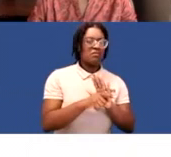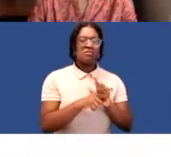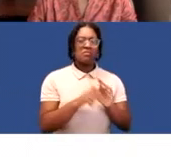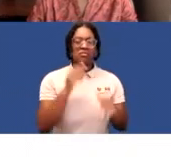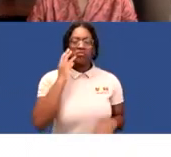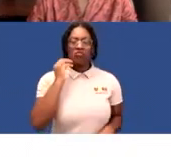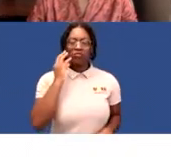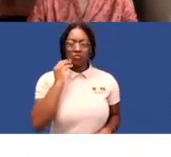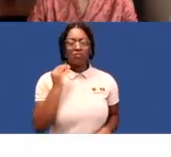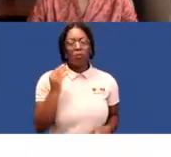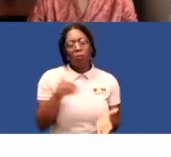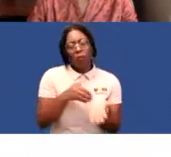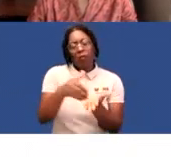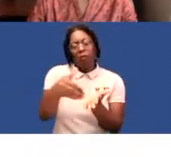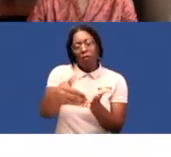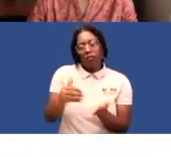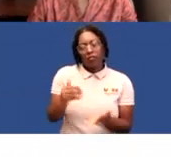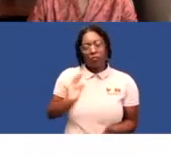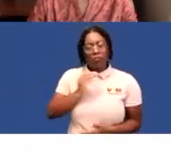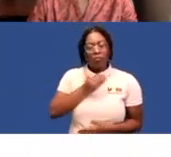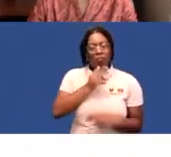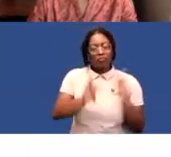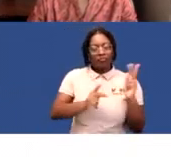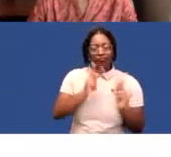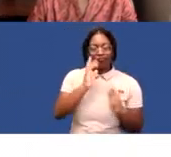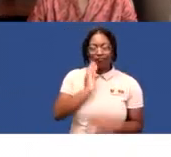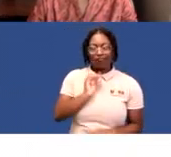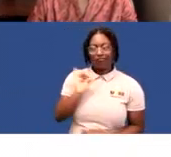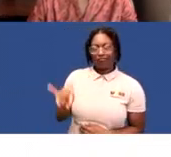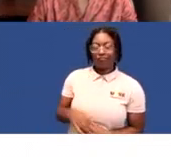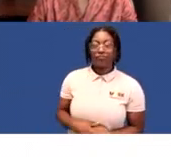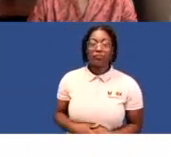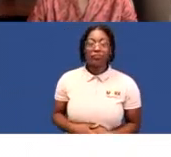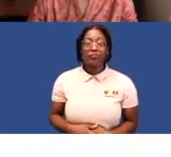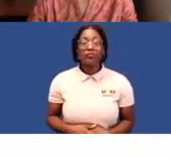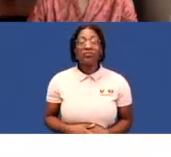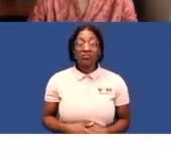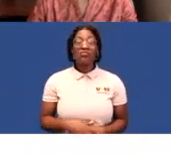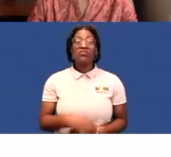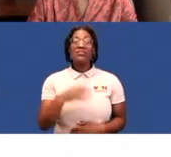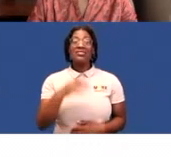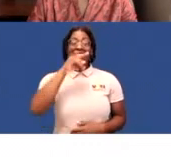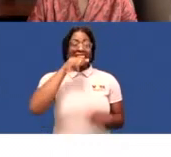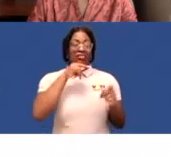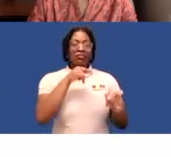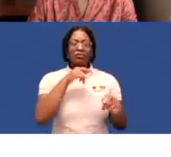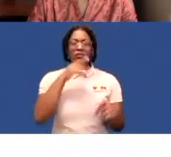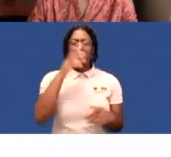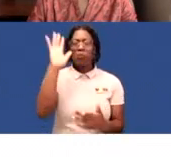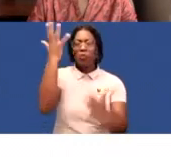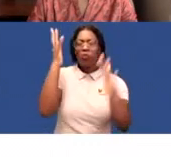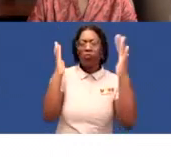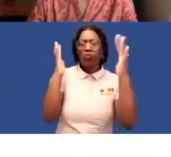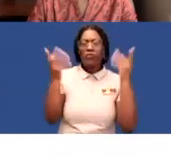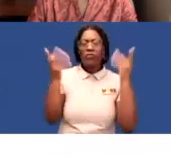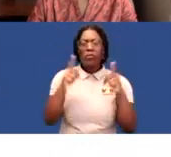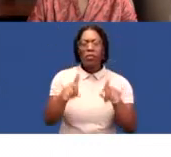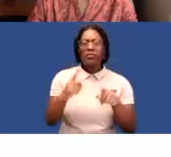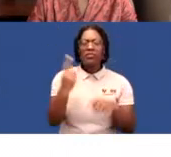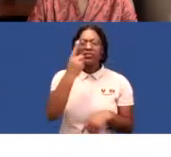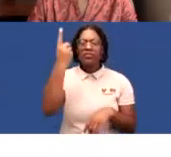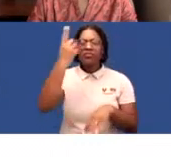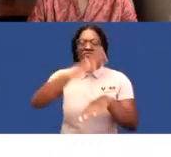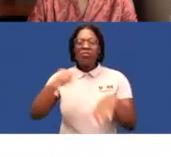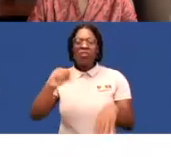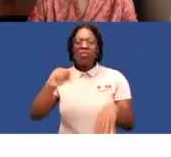of July festivities in a local park, police were summoned to clear the area. As the crowd